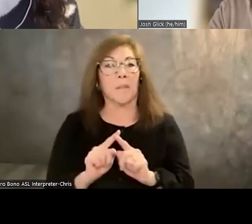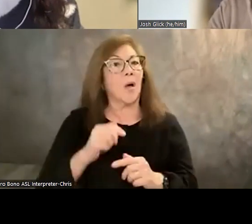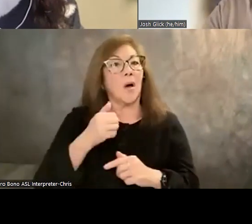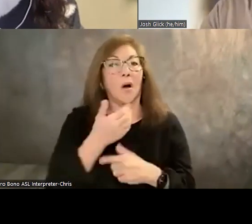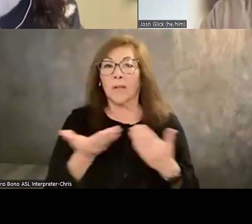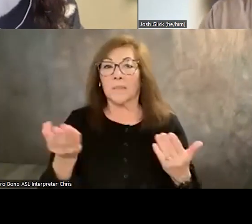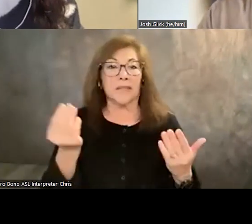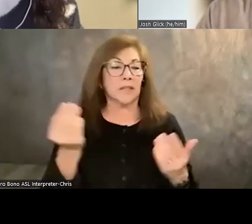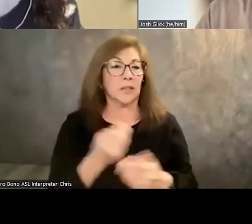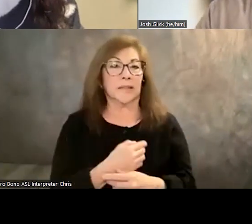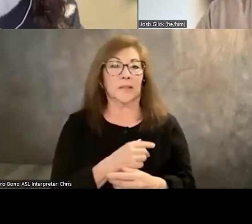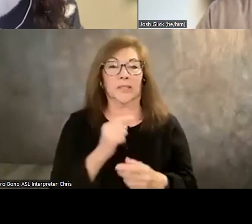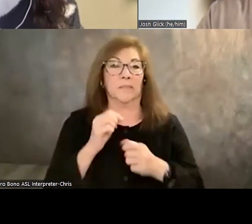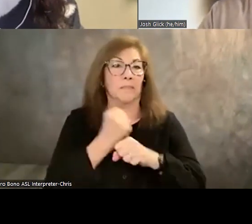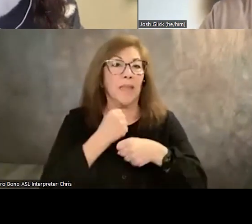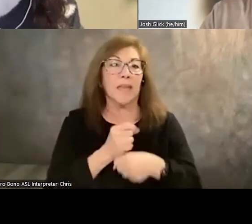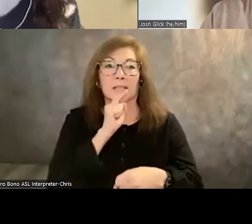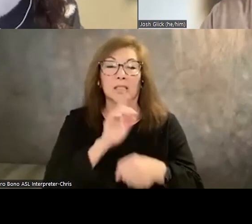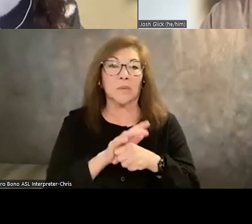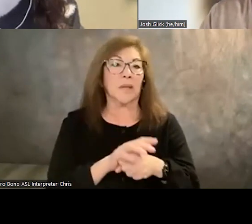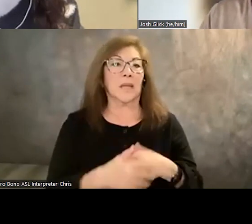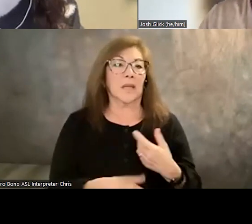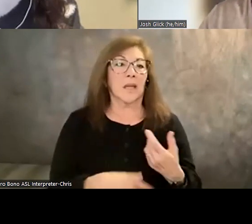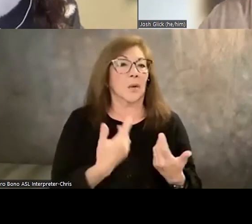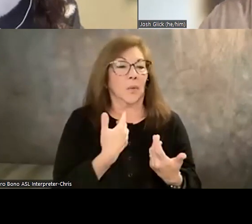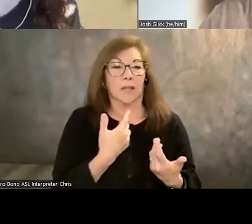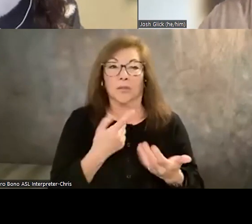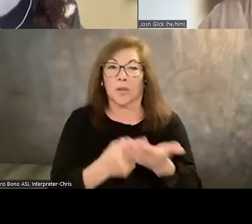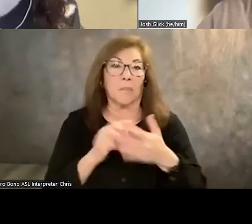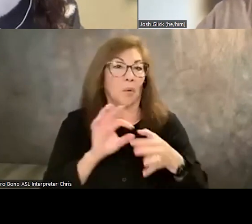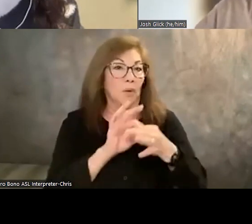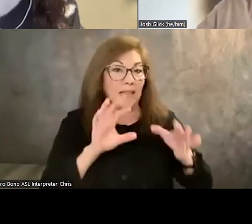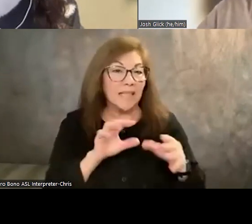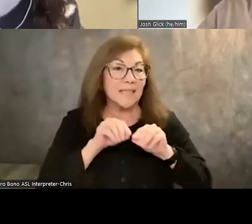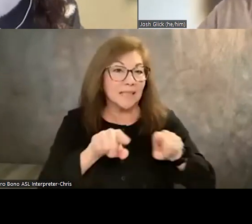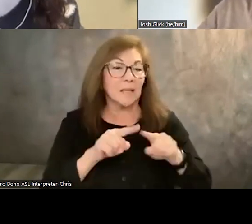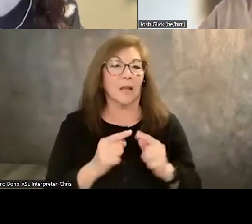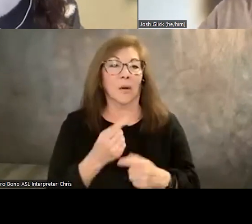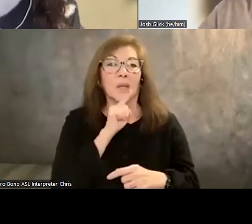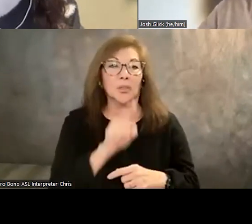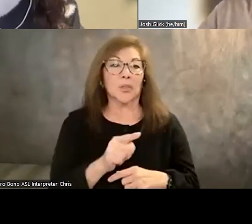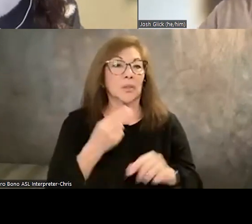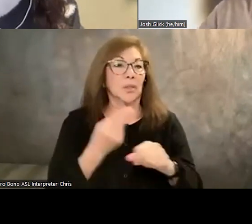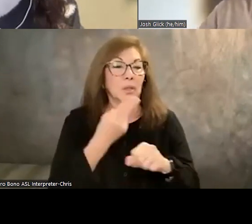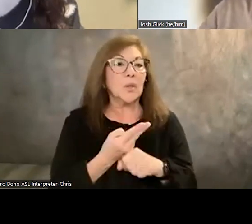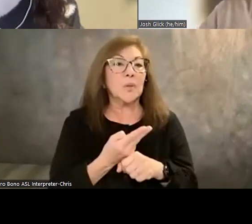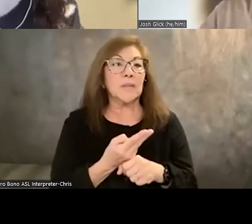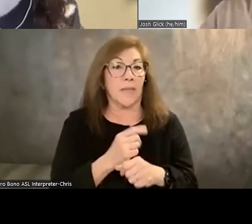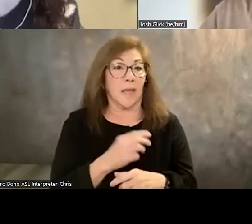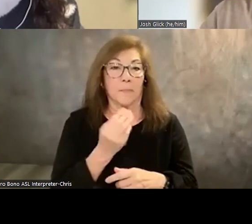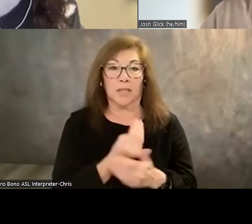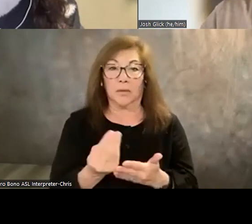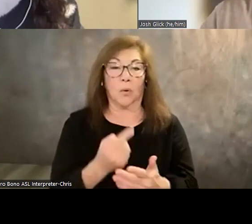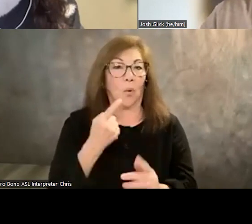was generated consensually. We had to work through bespoke releases. We had to make sure that we were only being able to use that material for